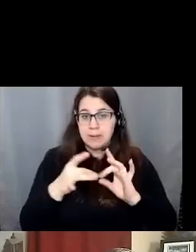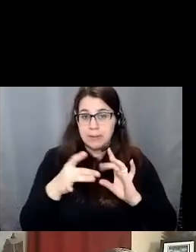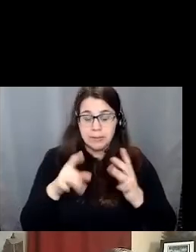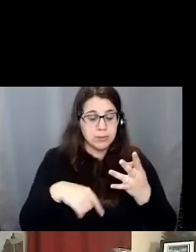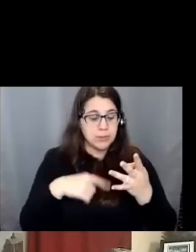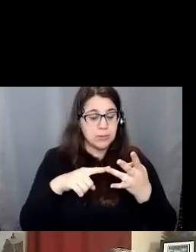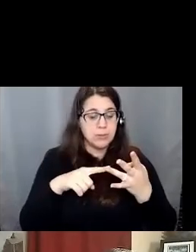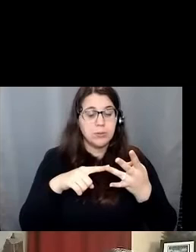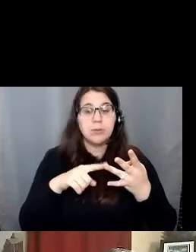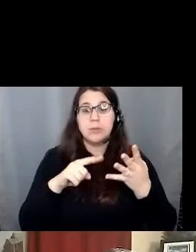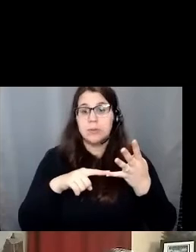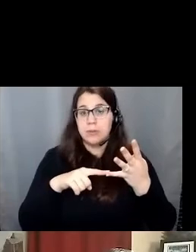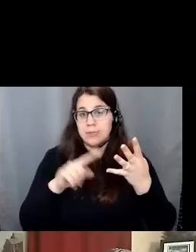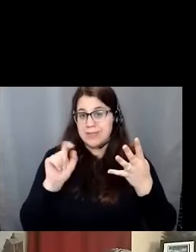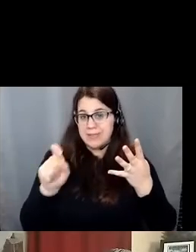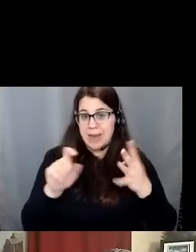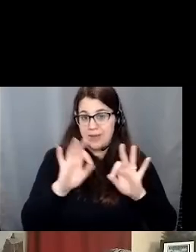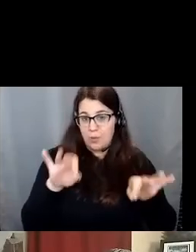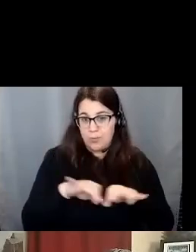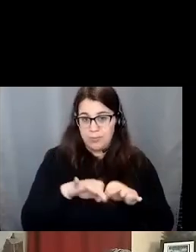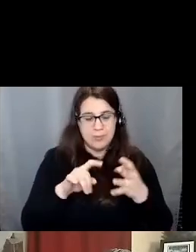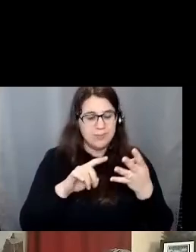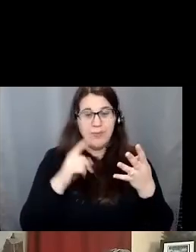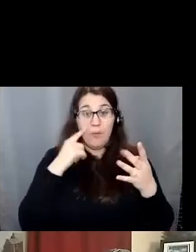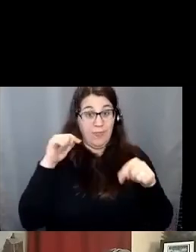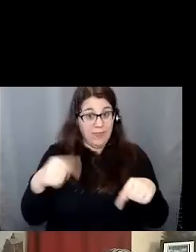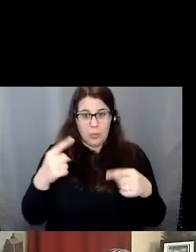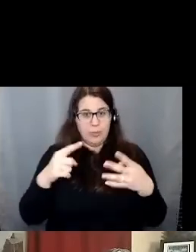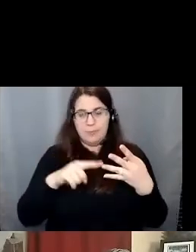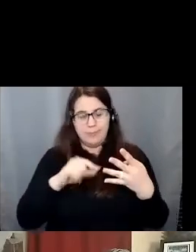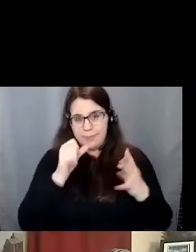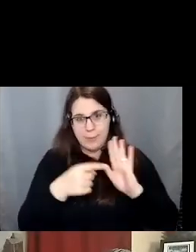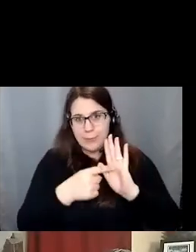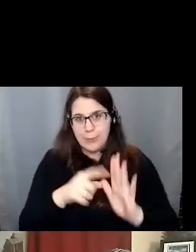particular webinar, I will not show you what the statements screen looks like